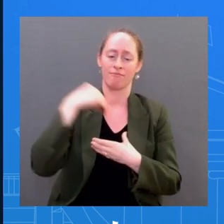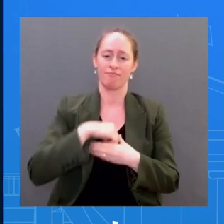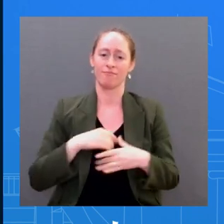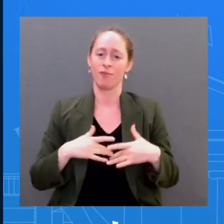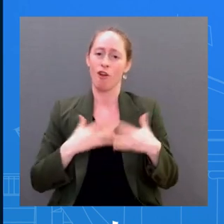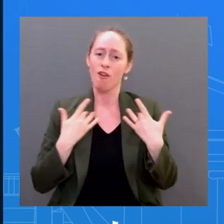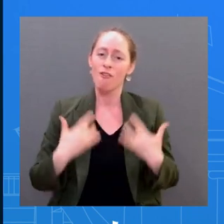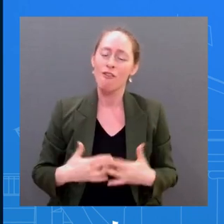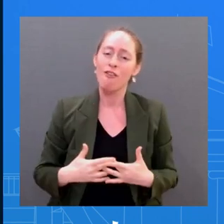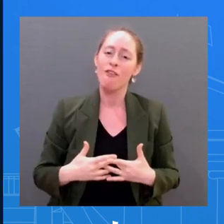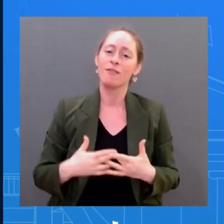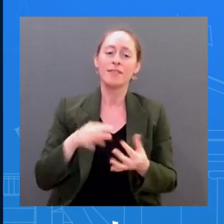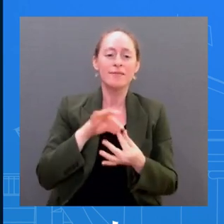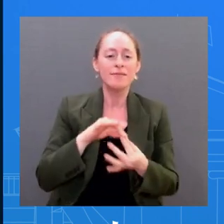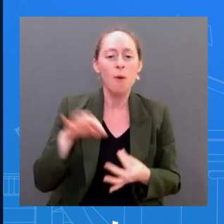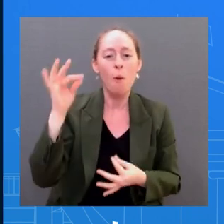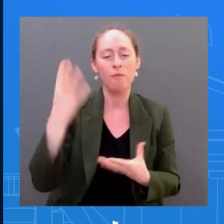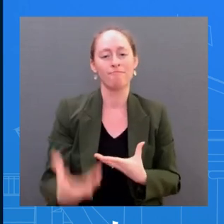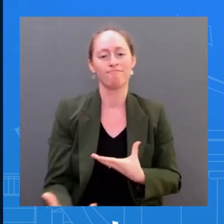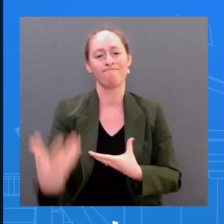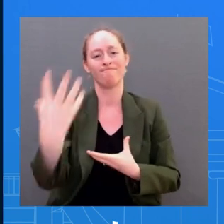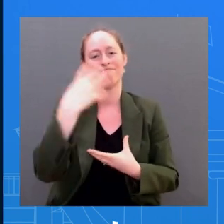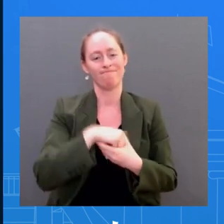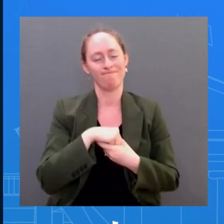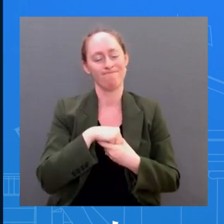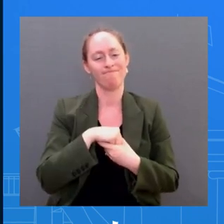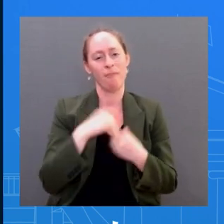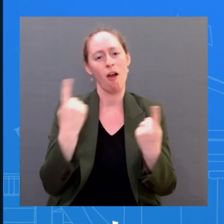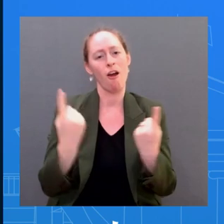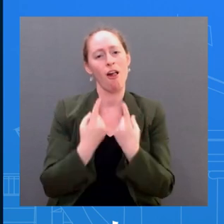That's who Ellie was becoming.